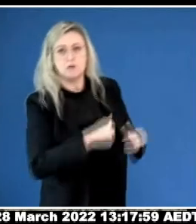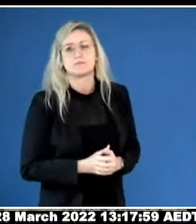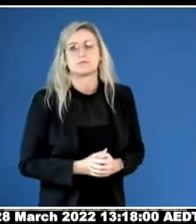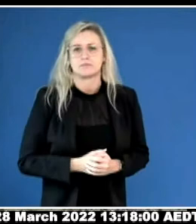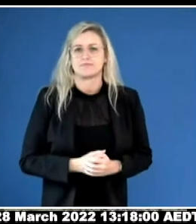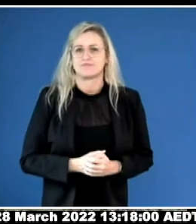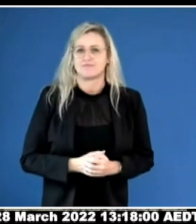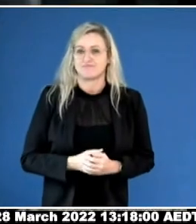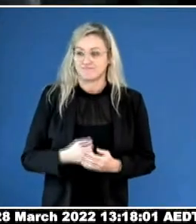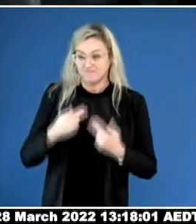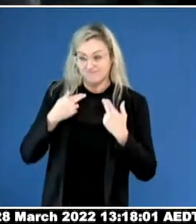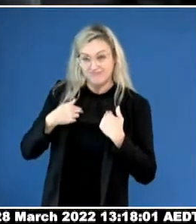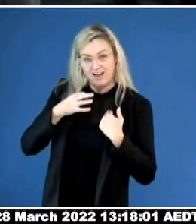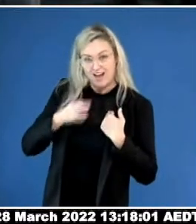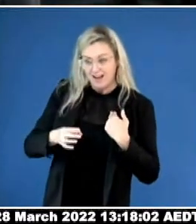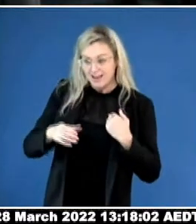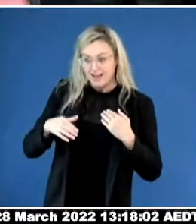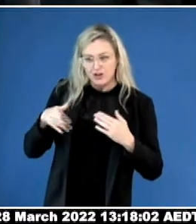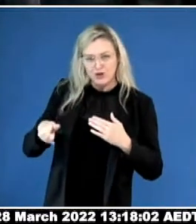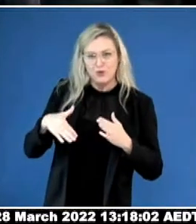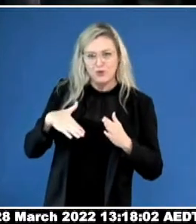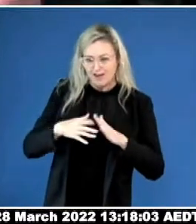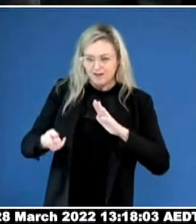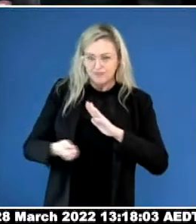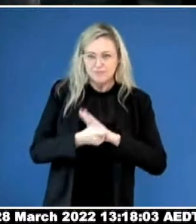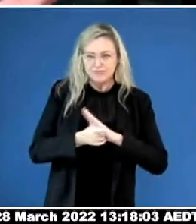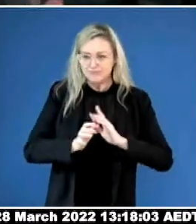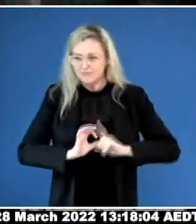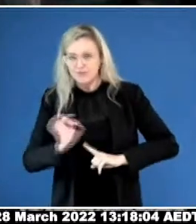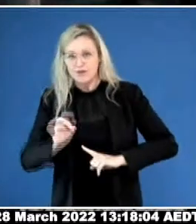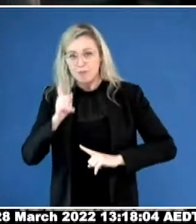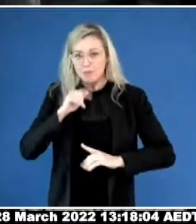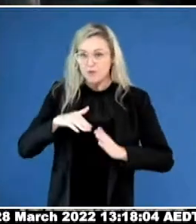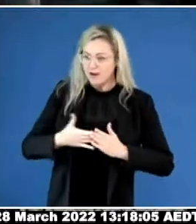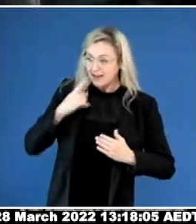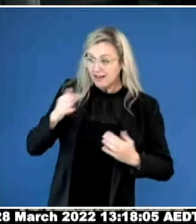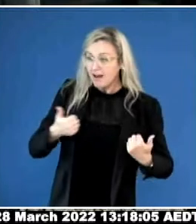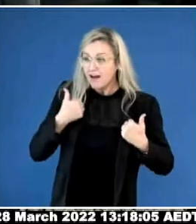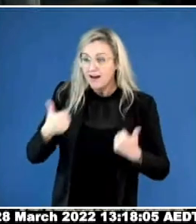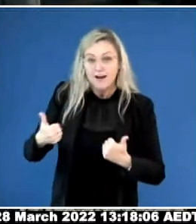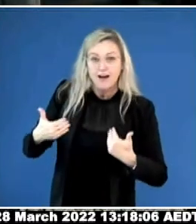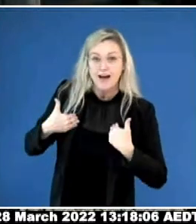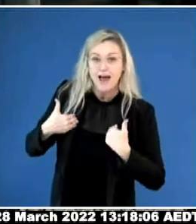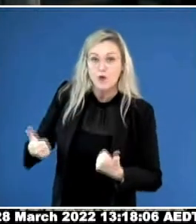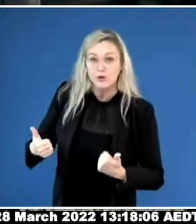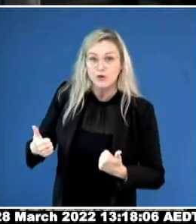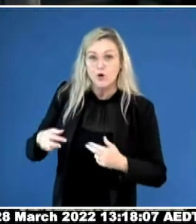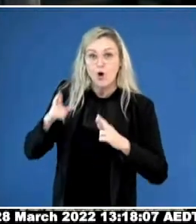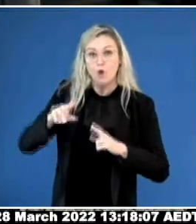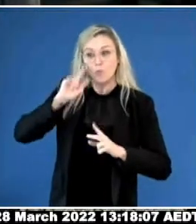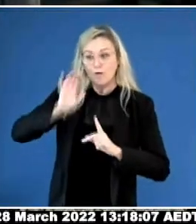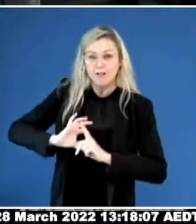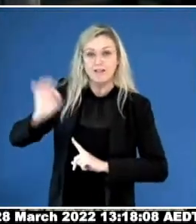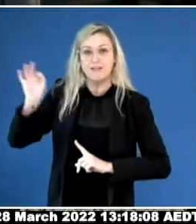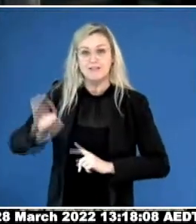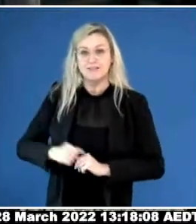And hoping that there'll be a really good news story. And you've talked about